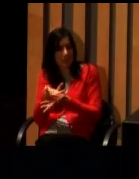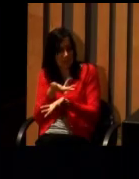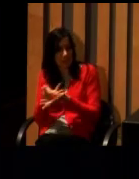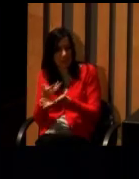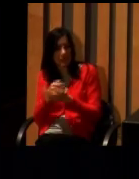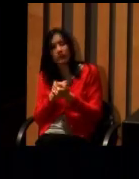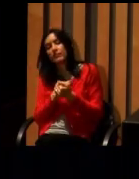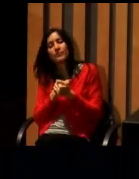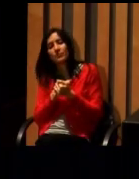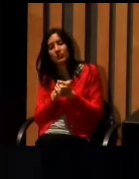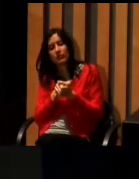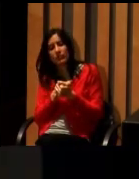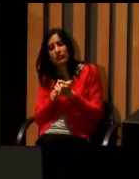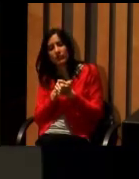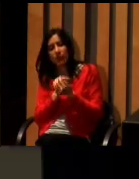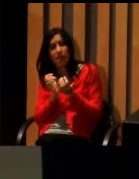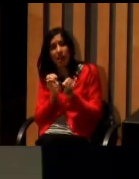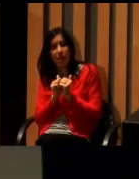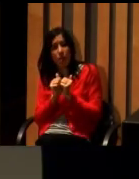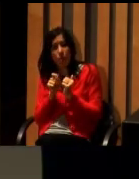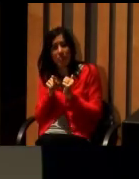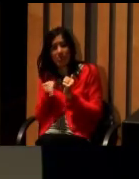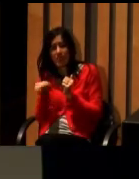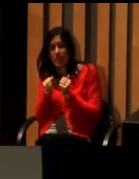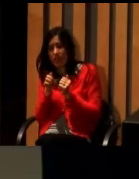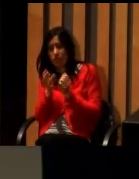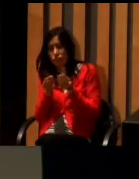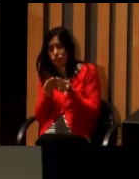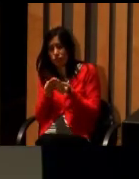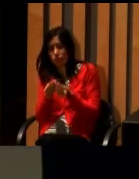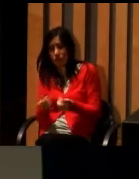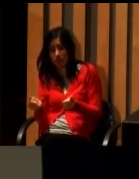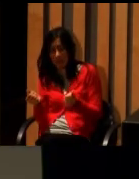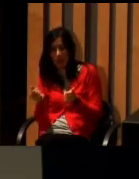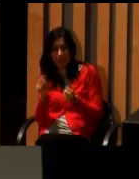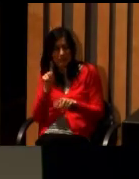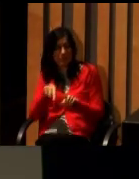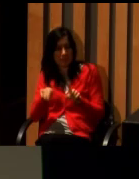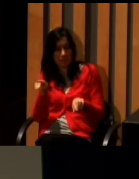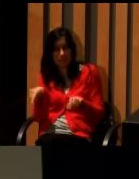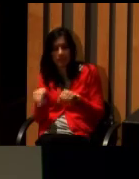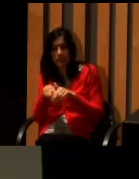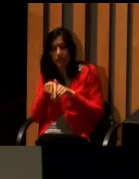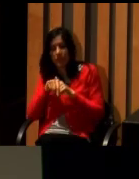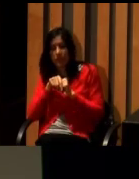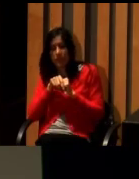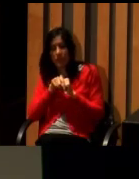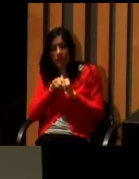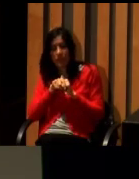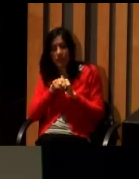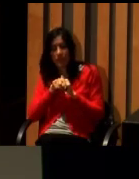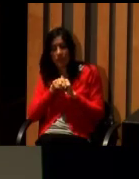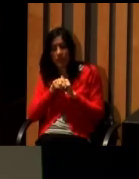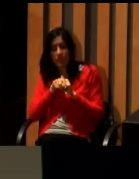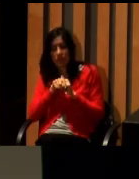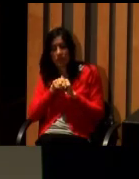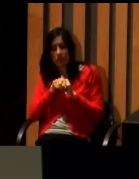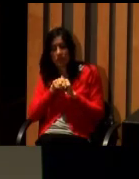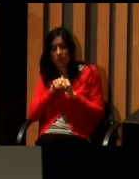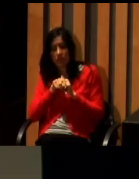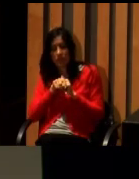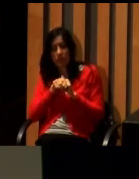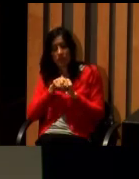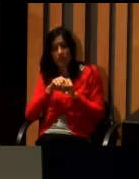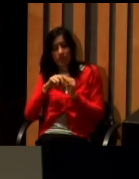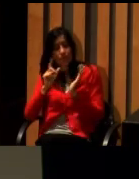how they have resolved some of these problems in reporting it, particularly the Kansas City